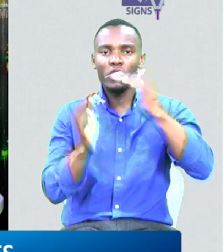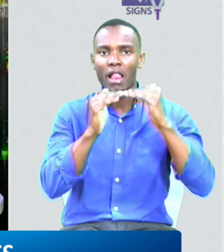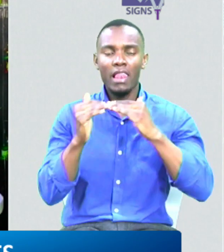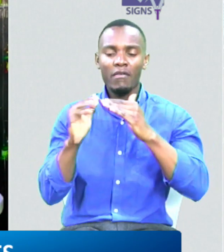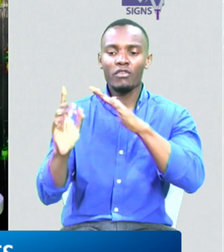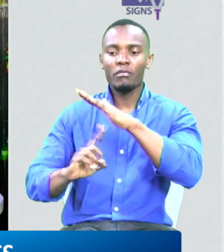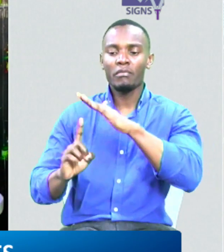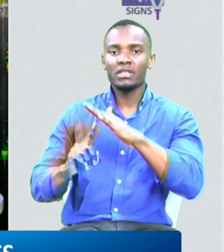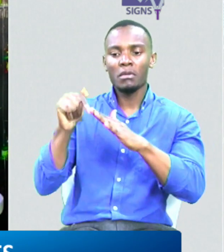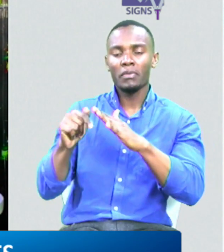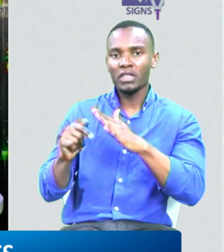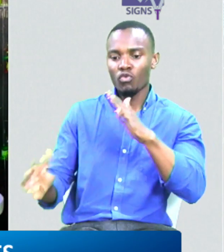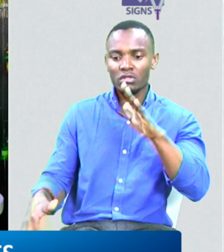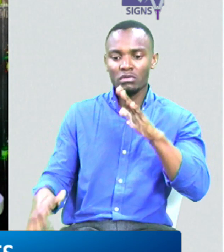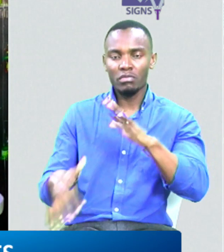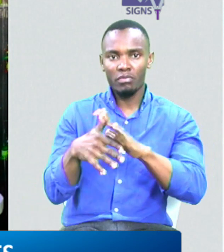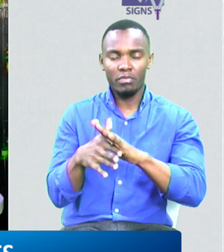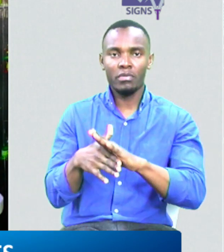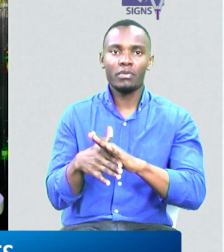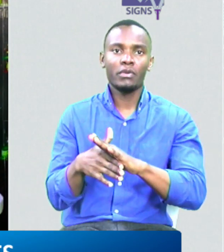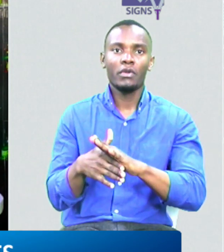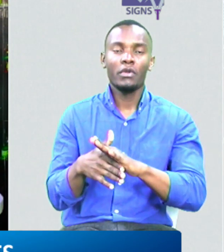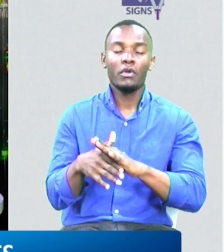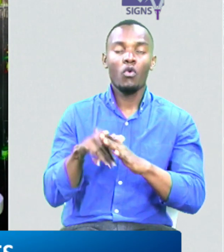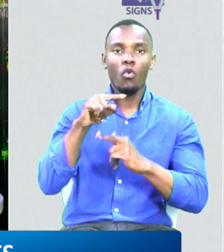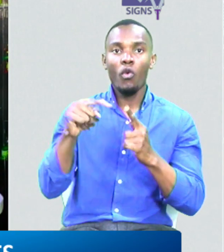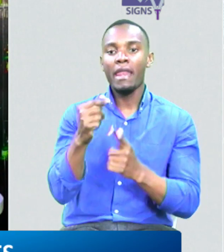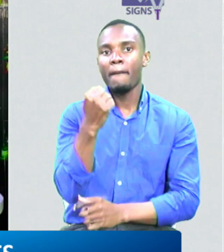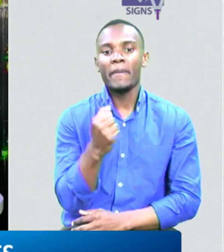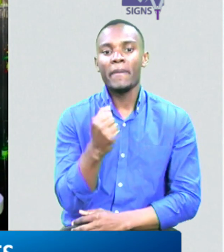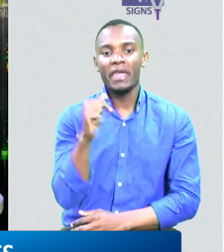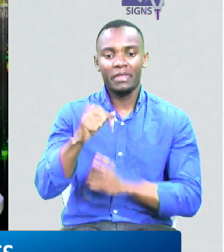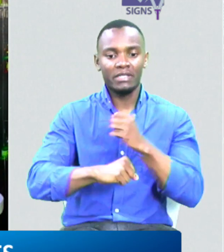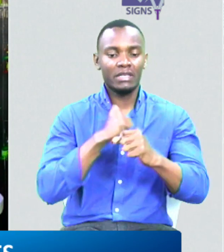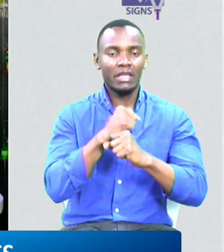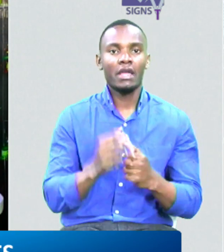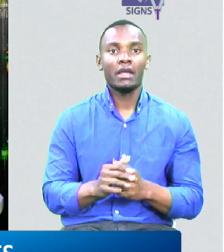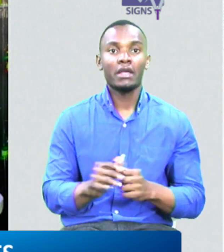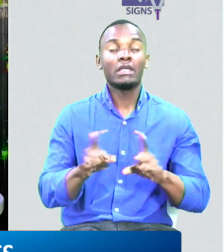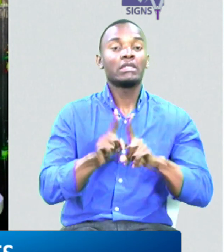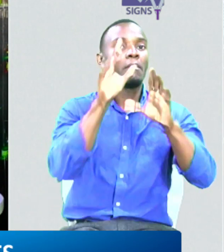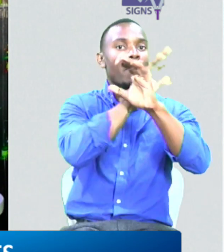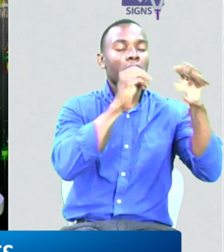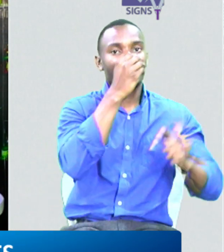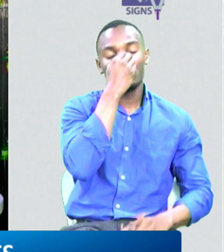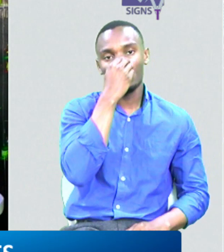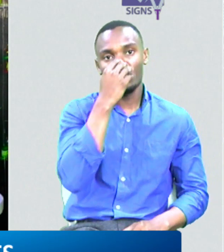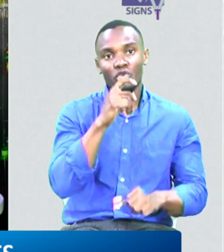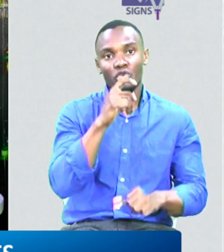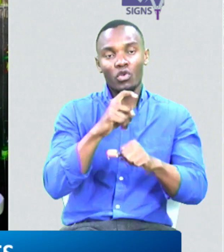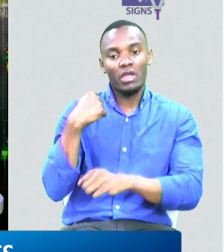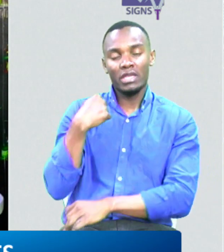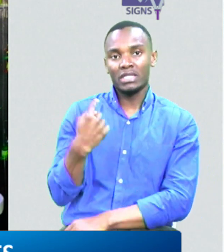by President Ruto was fired in May. And Roads and Transport Cabinet Secretary